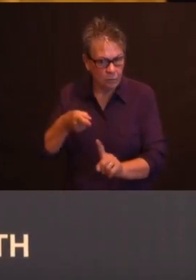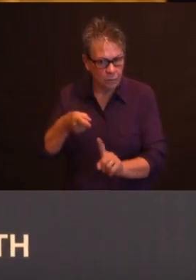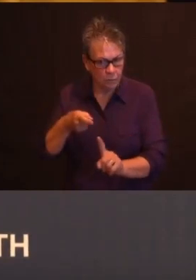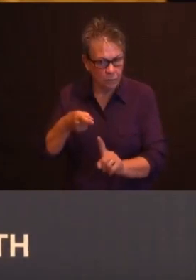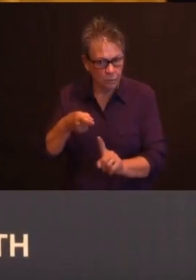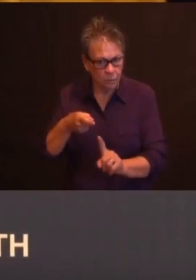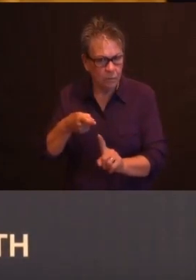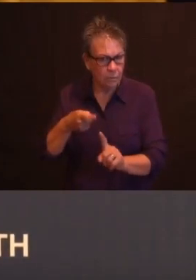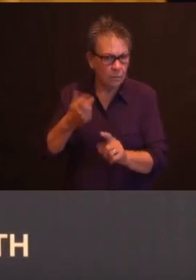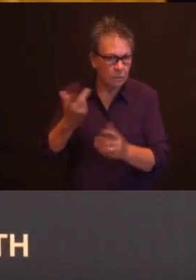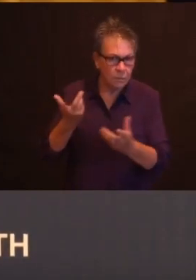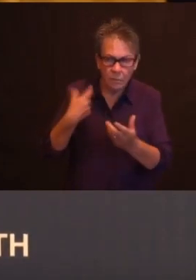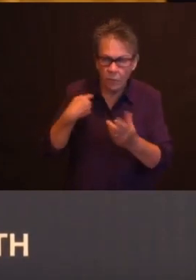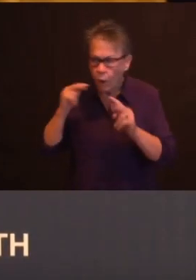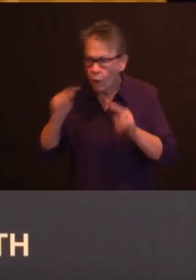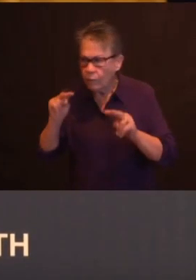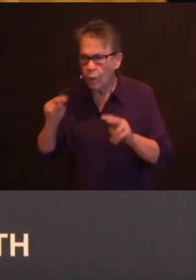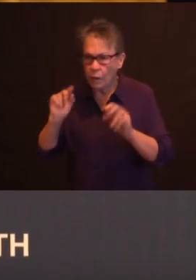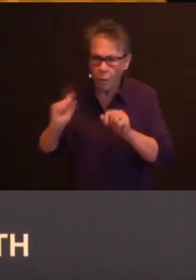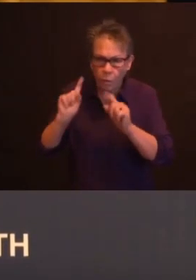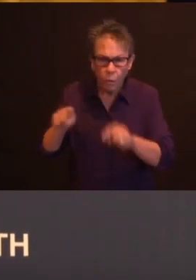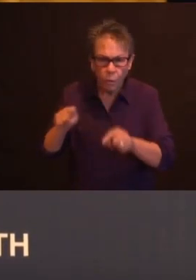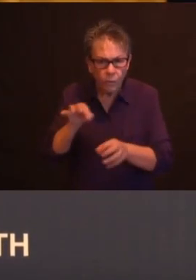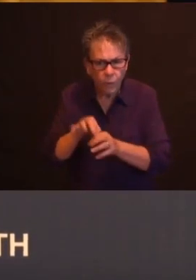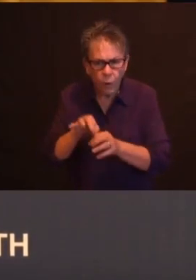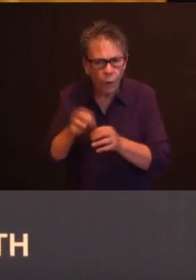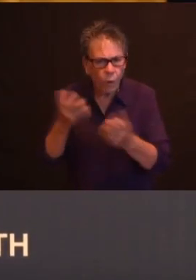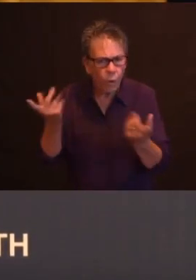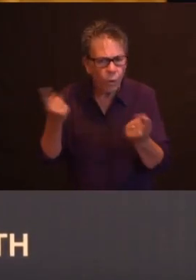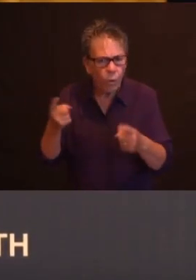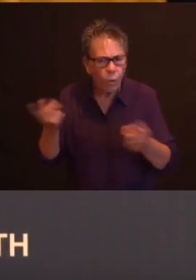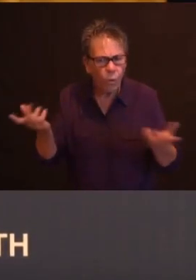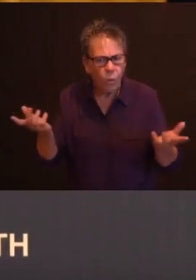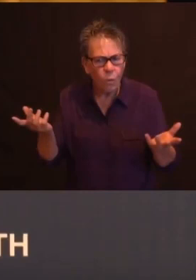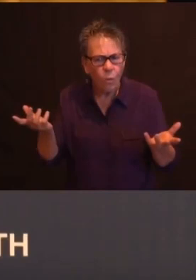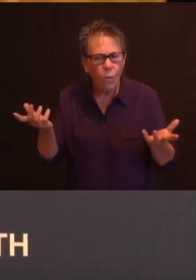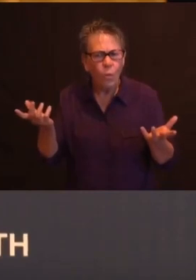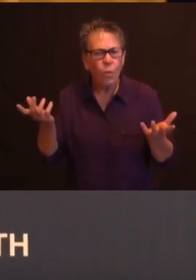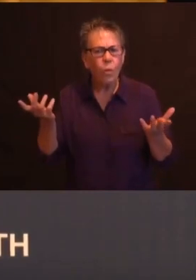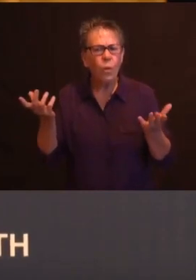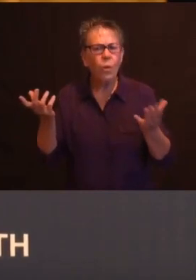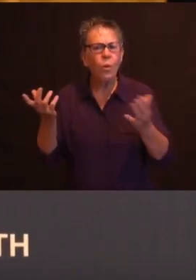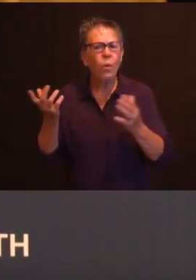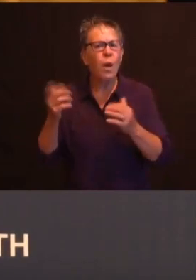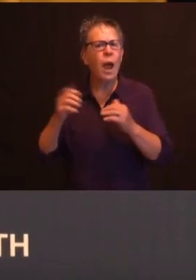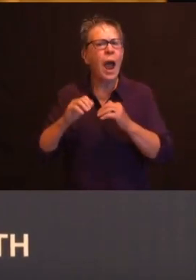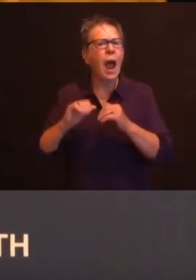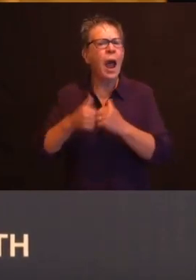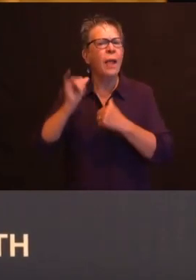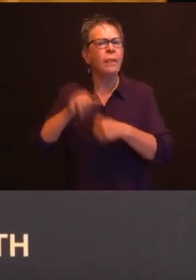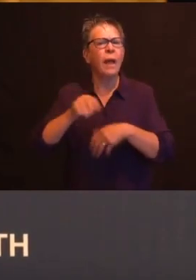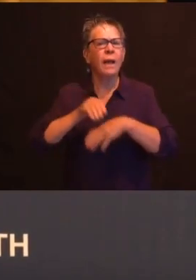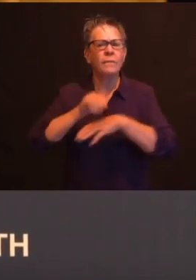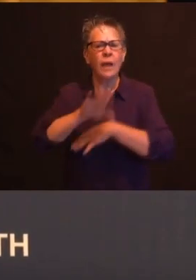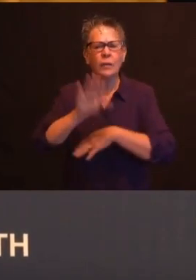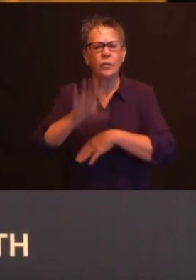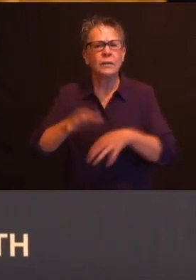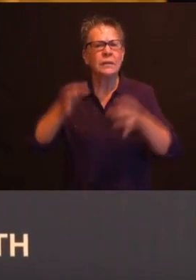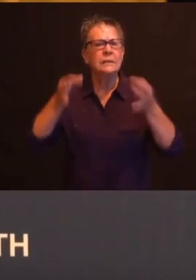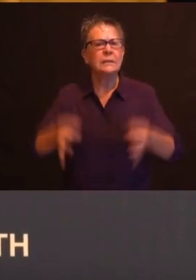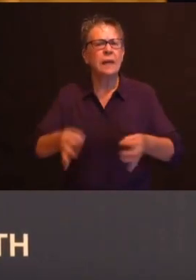primary for your decision come the fall in November? What is it you're going to be looking at? Is that it? Yeah, I'm going to mask up